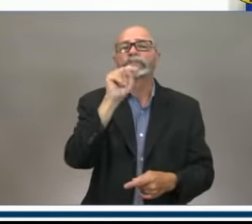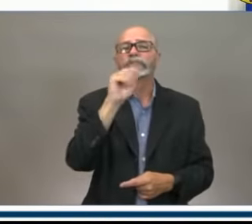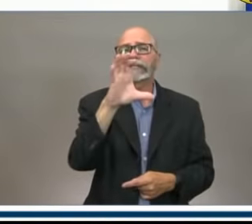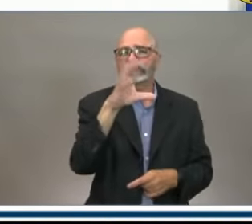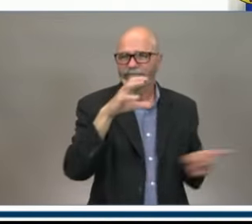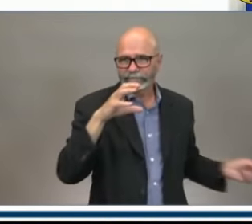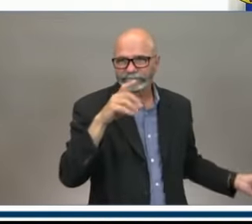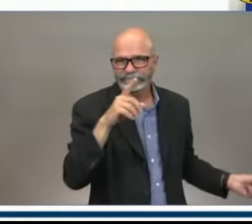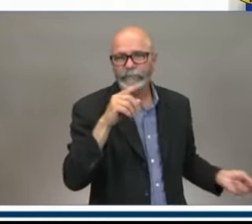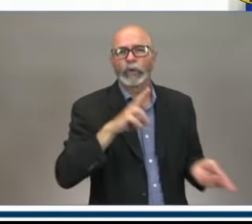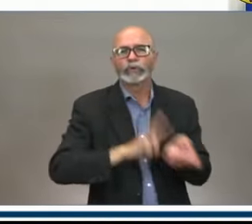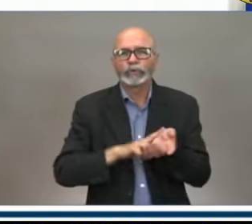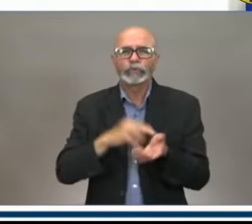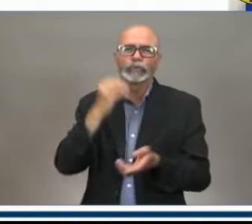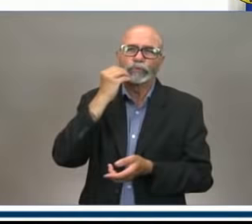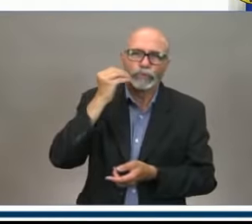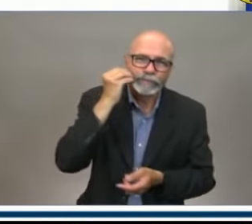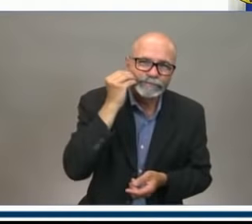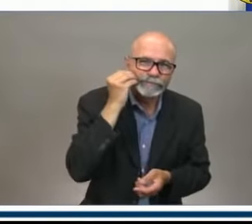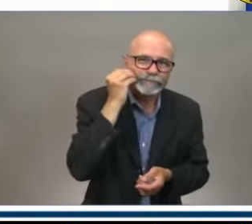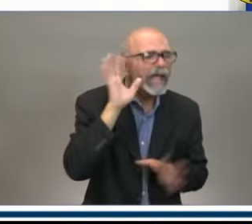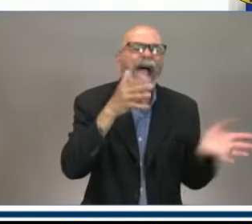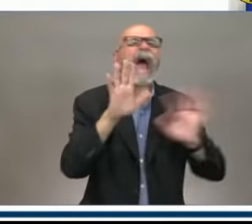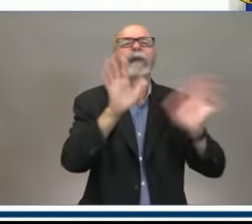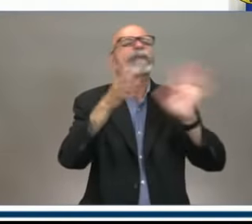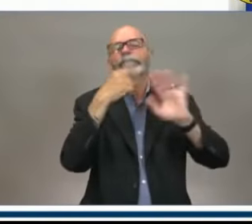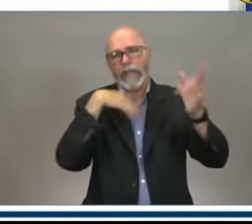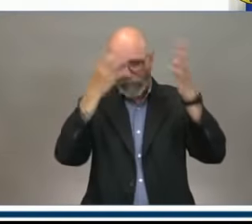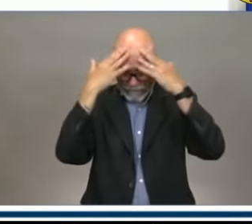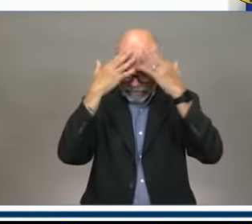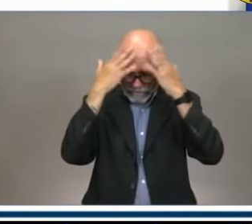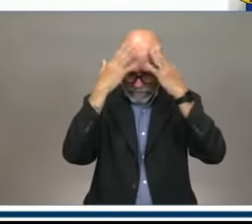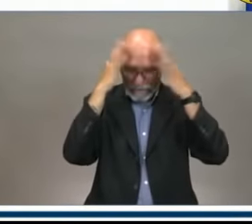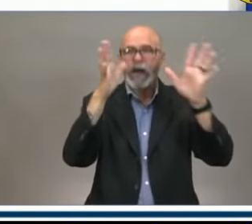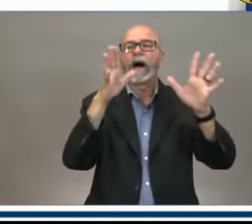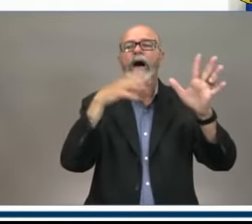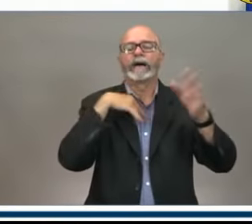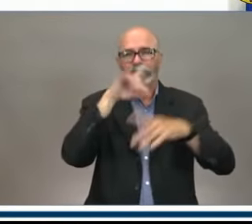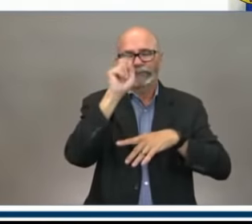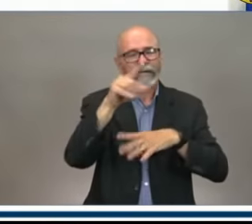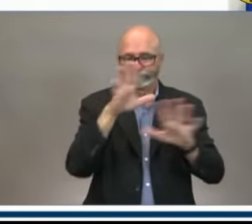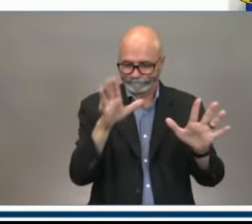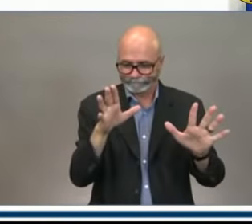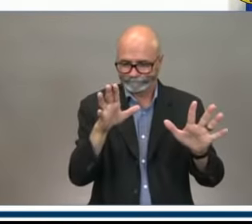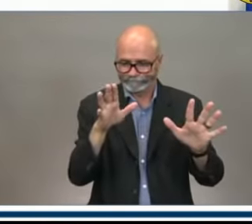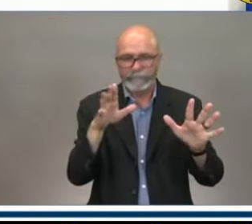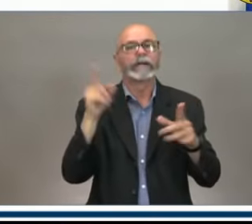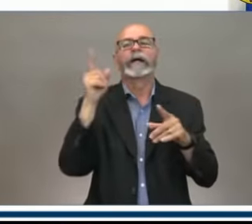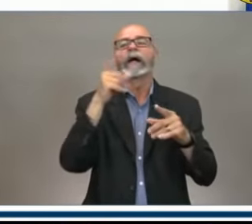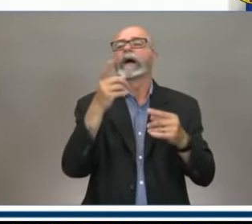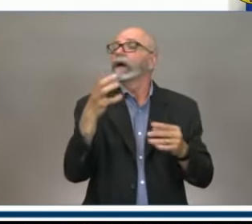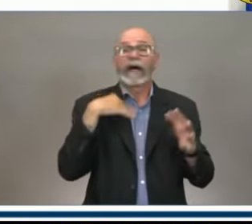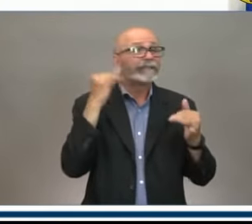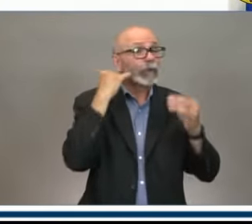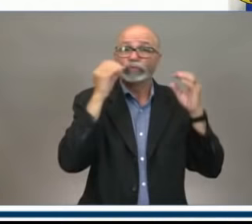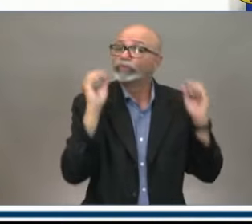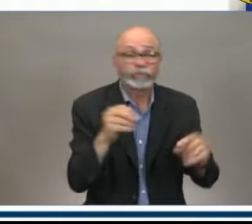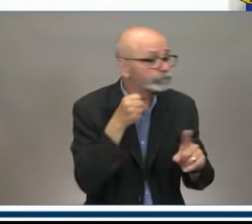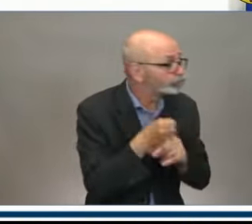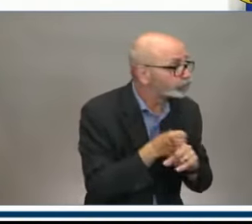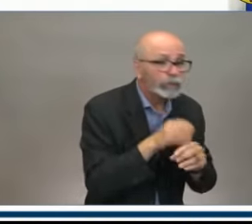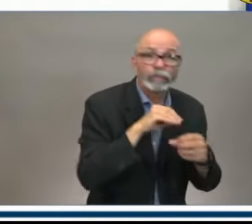effect. As opposed, if it goes through smoothly, there's been no further indication of any